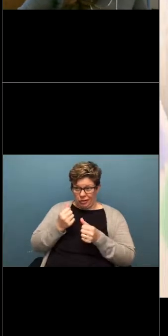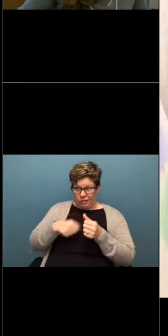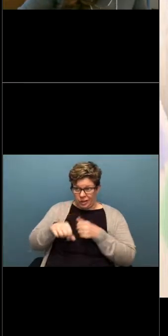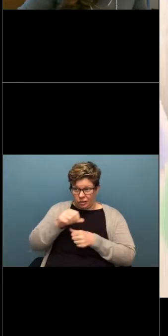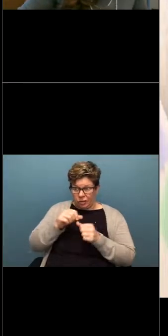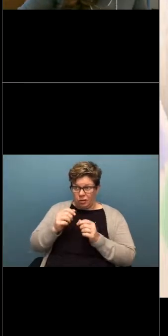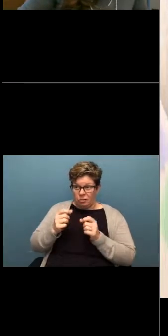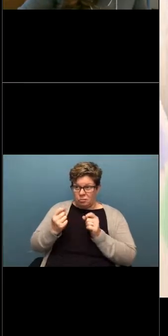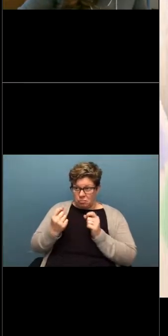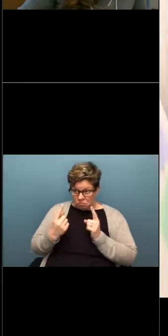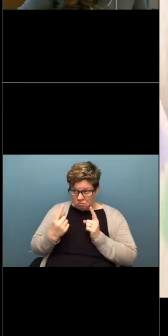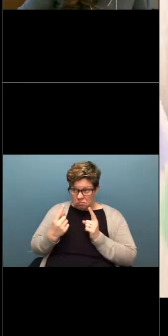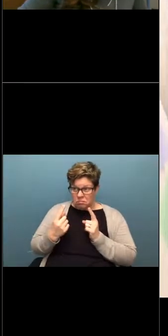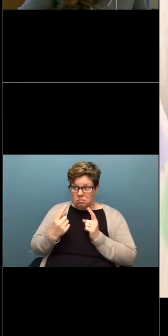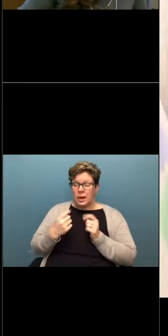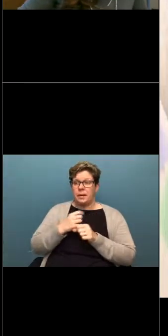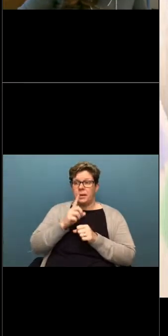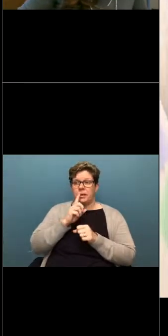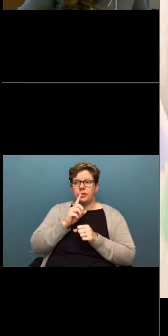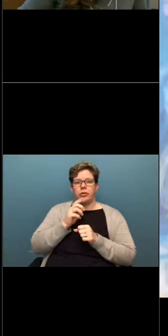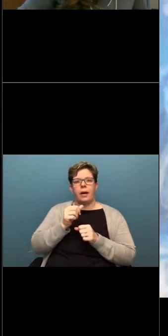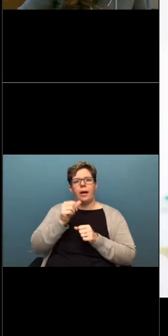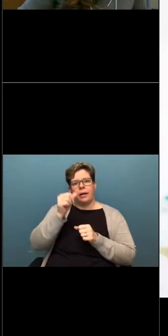the information that you've heard.